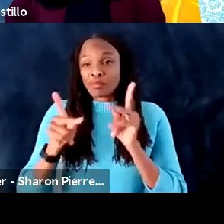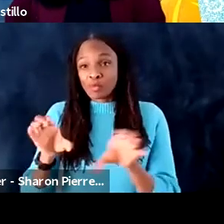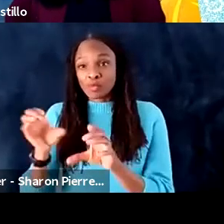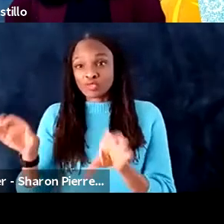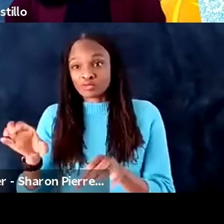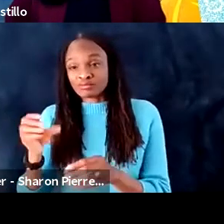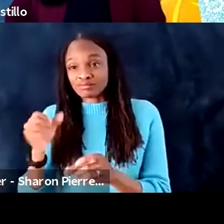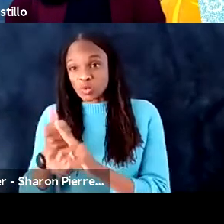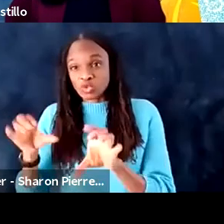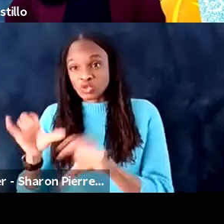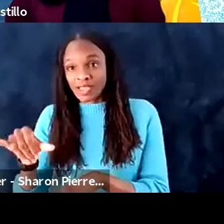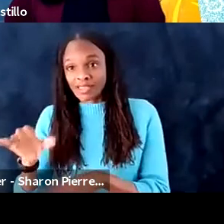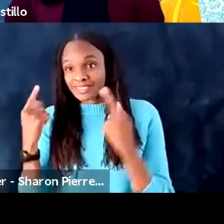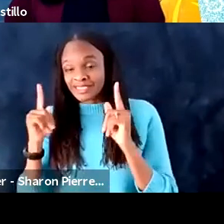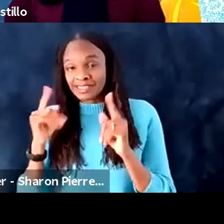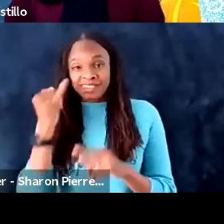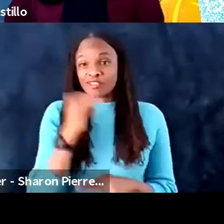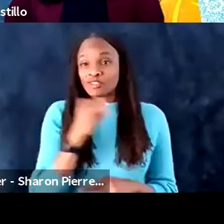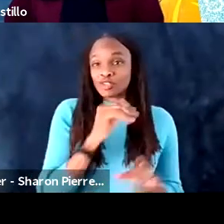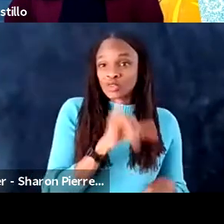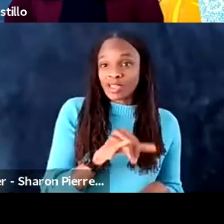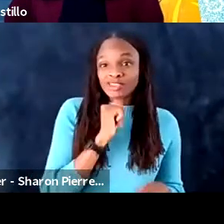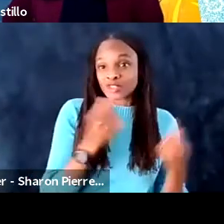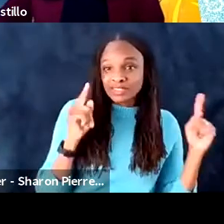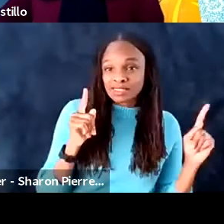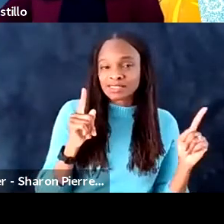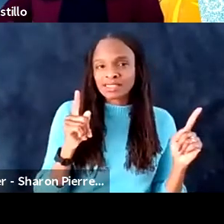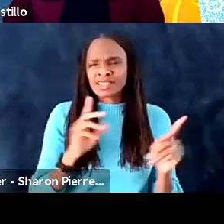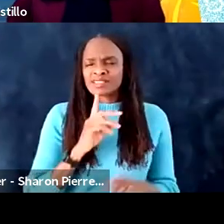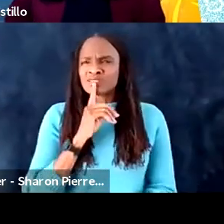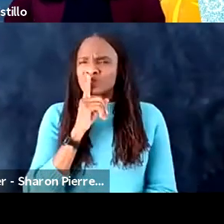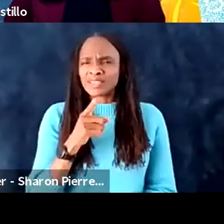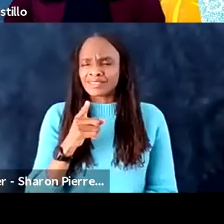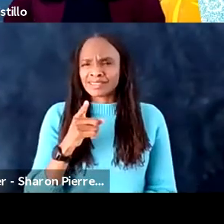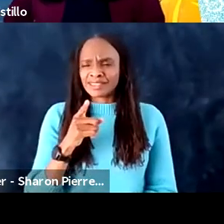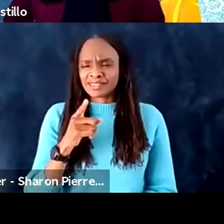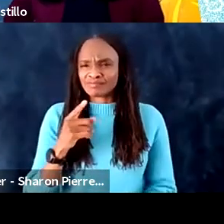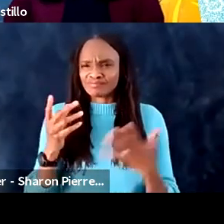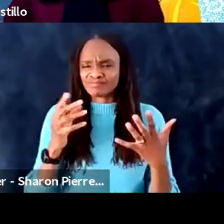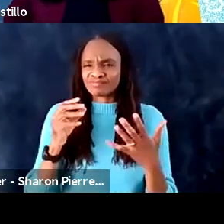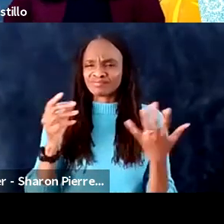succeed and those who don't. And we're pretty schizophrenic about these two